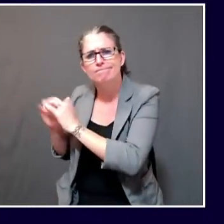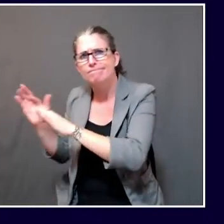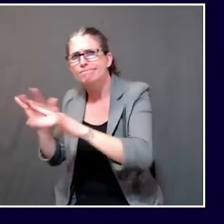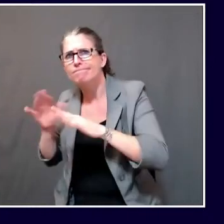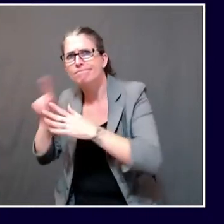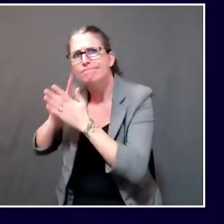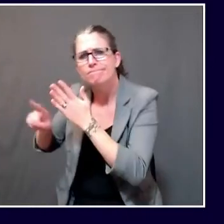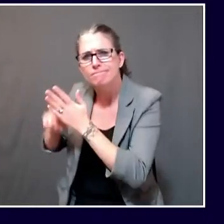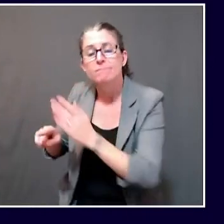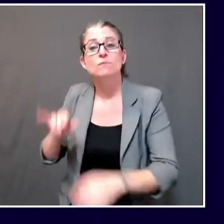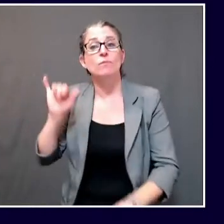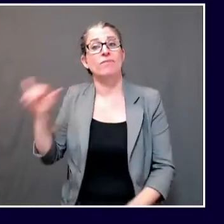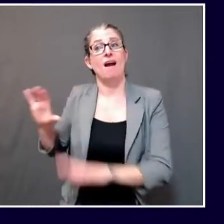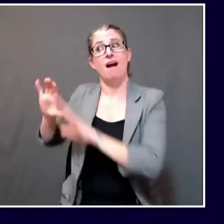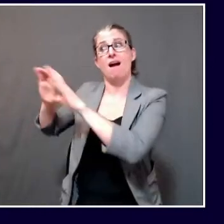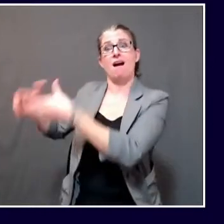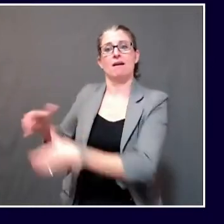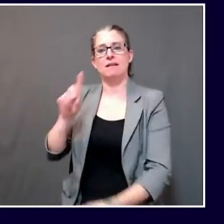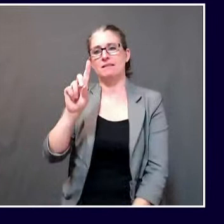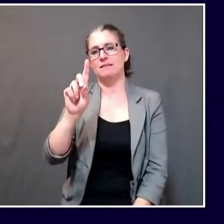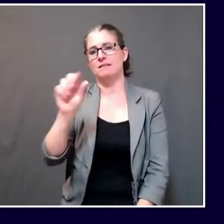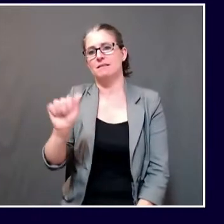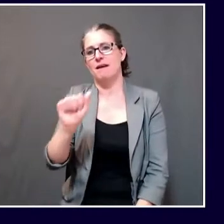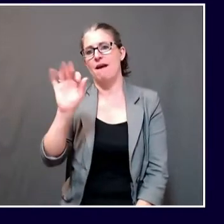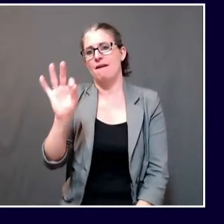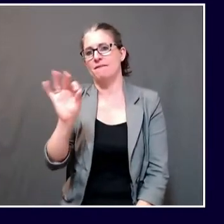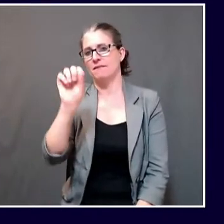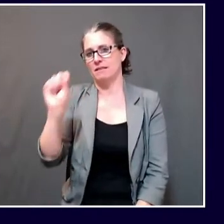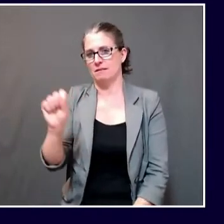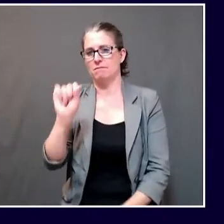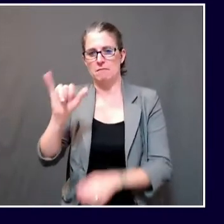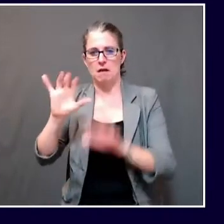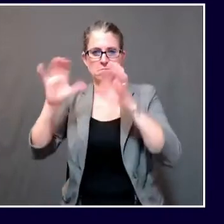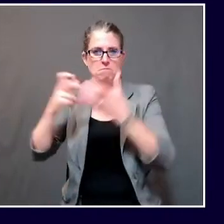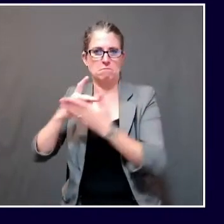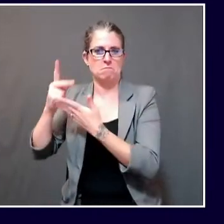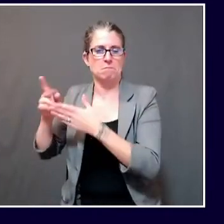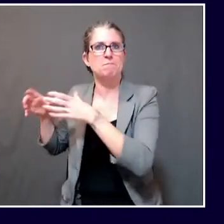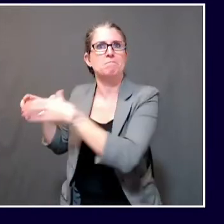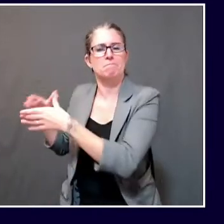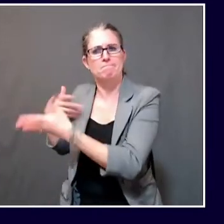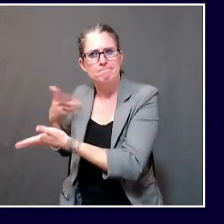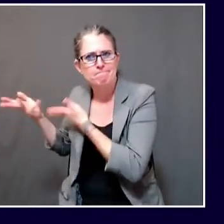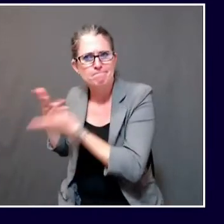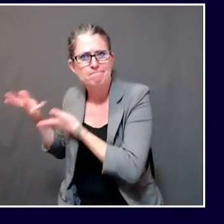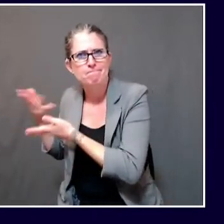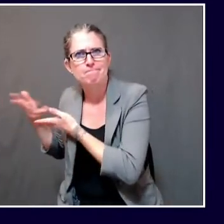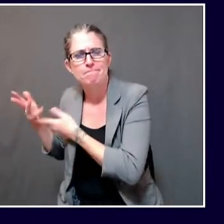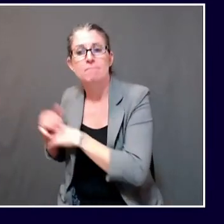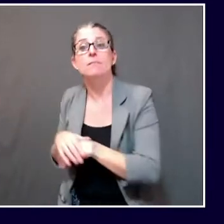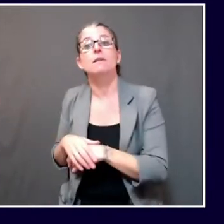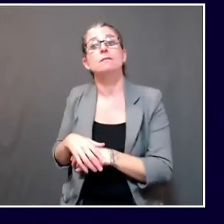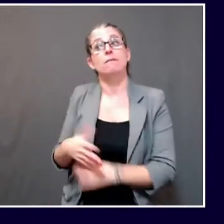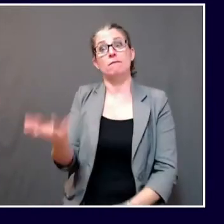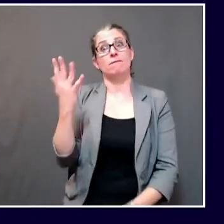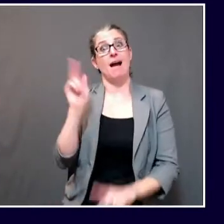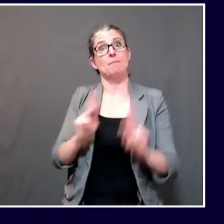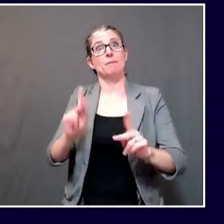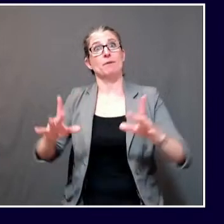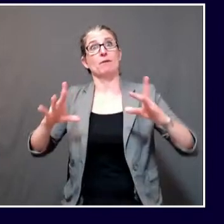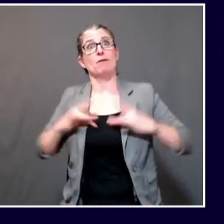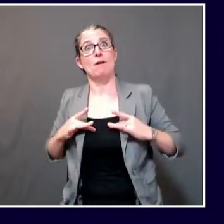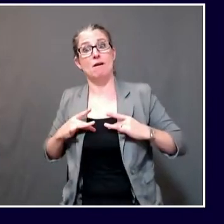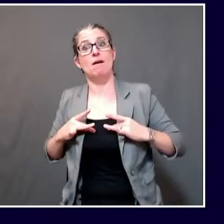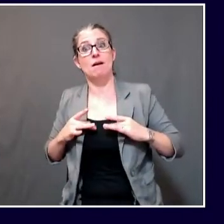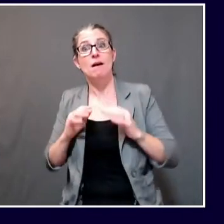already notified the close contacts of every other employee who may have been potentially exposed in the outbreak